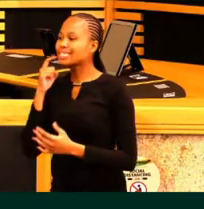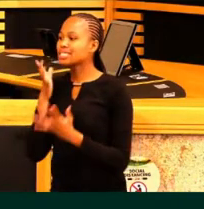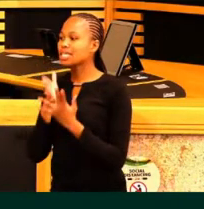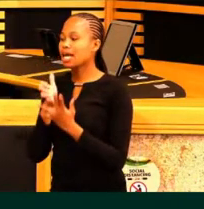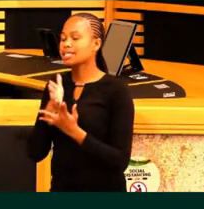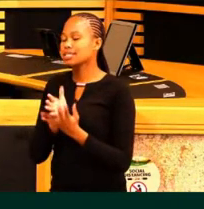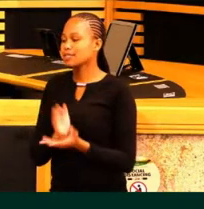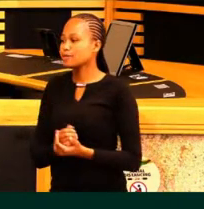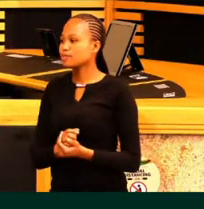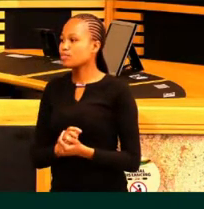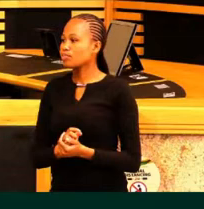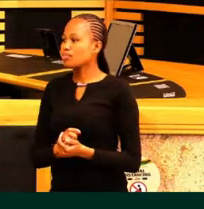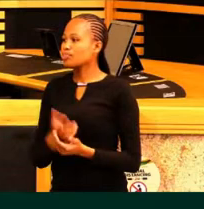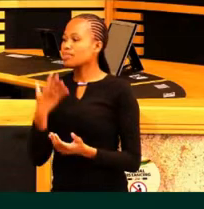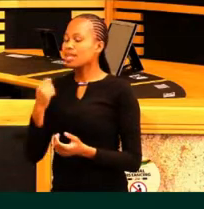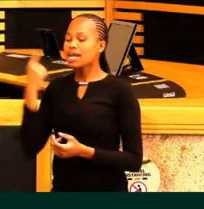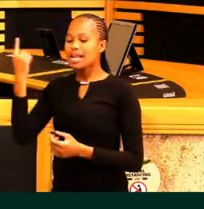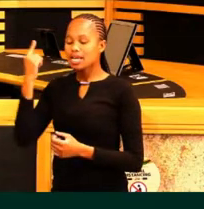Echo